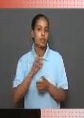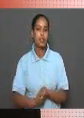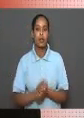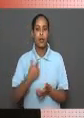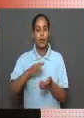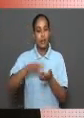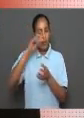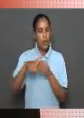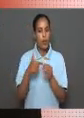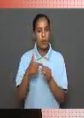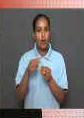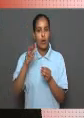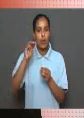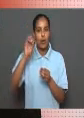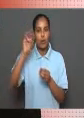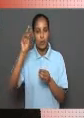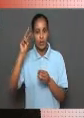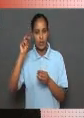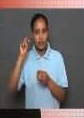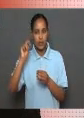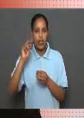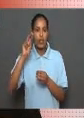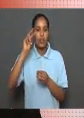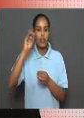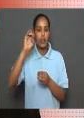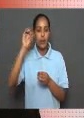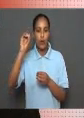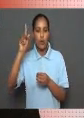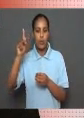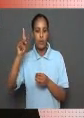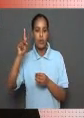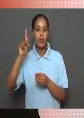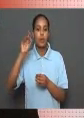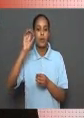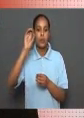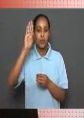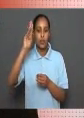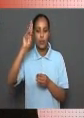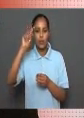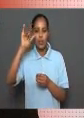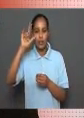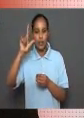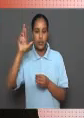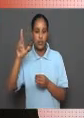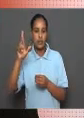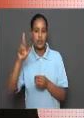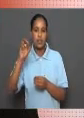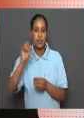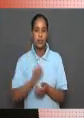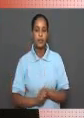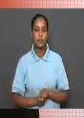rubber. We learned about the monomers of neoprene, butyl rubber, and